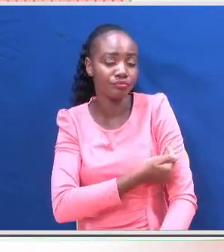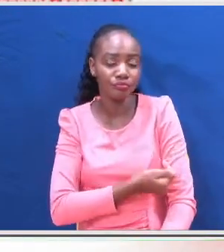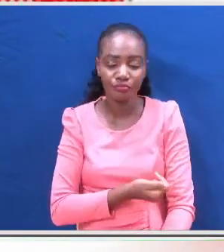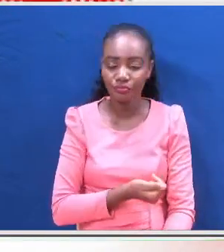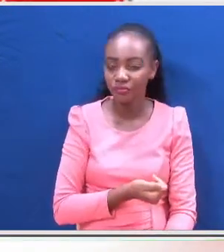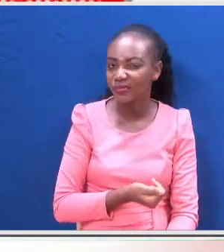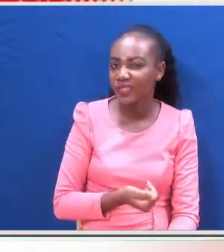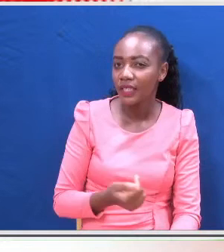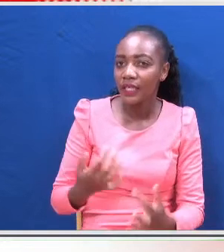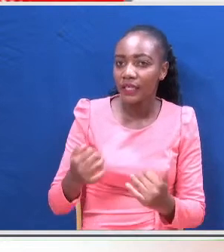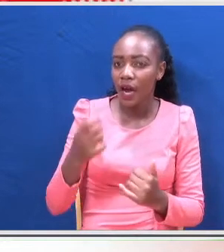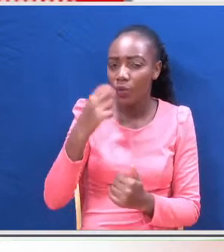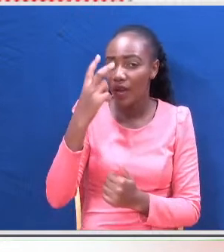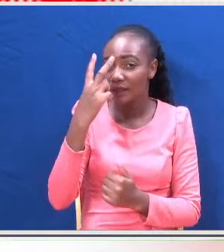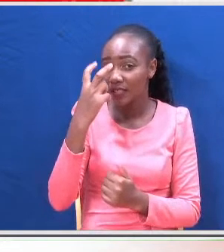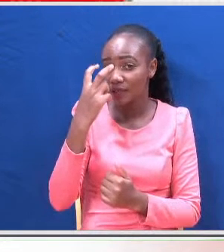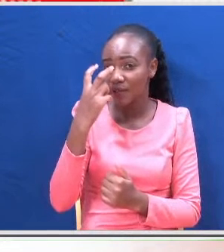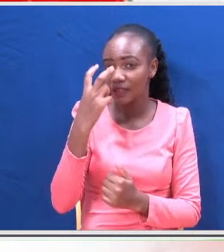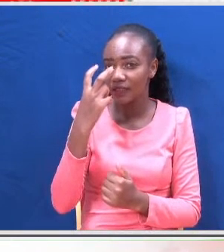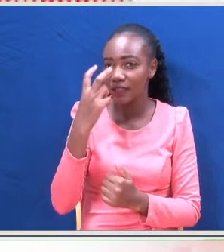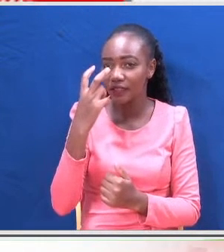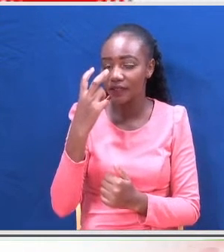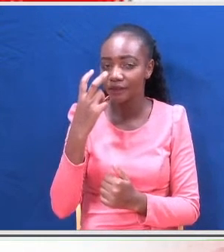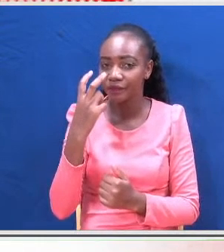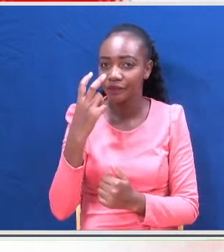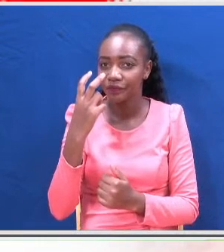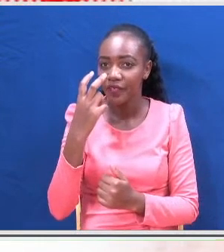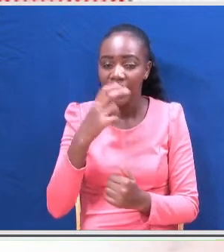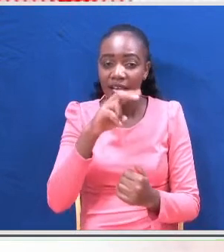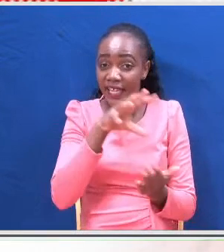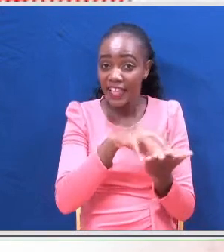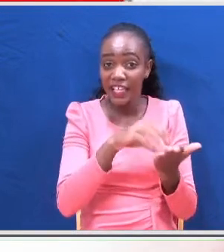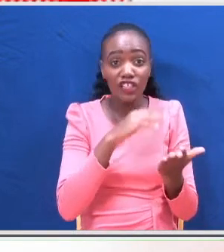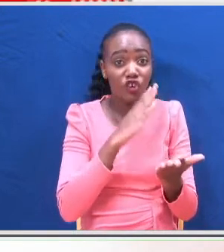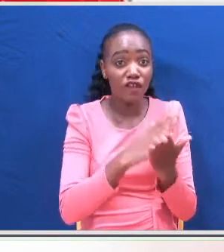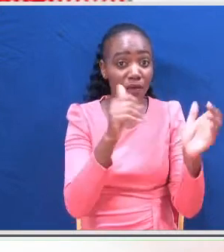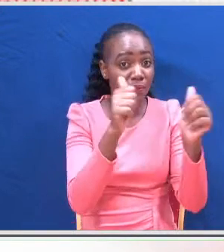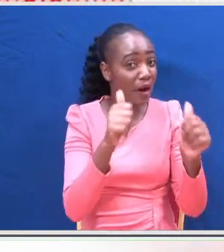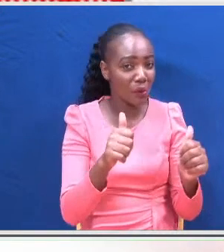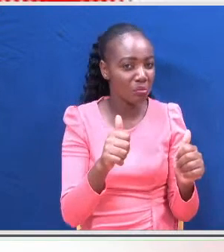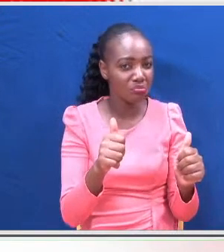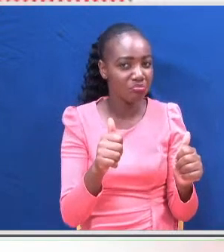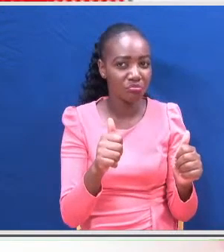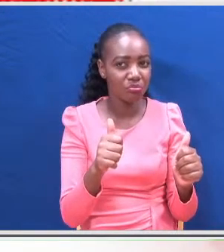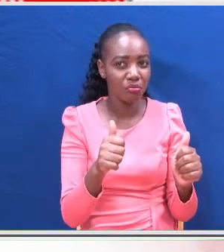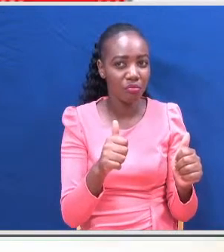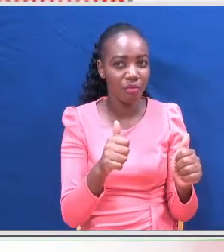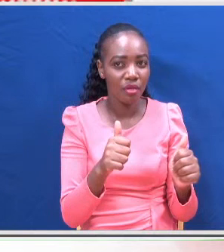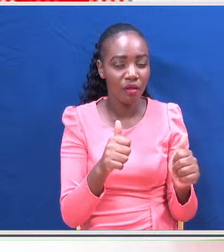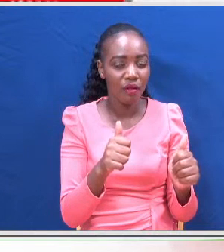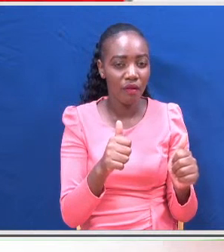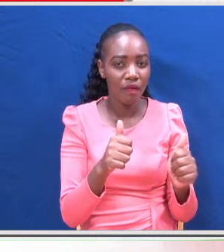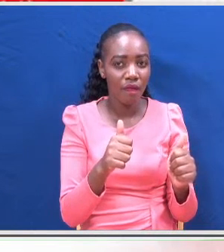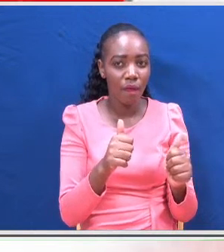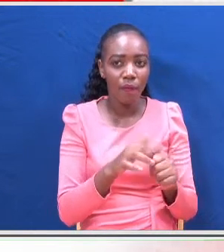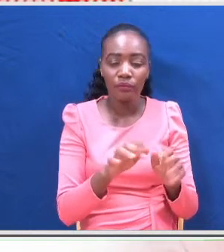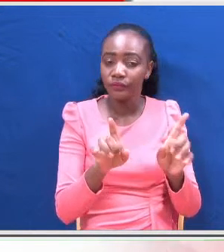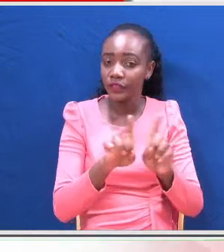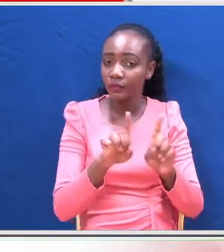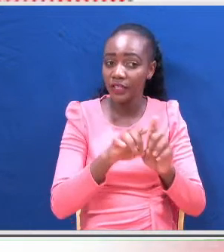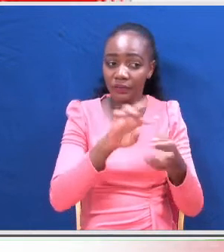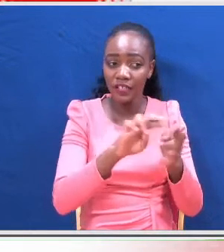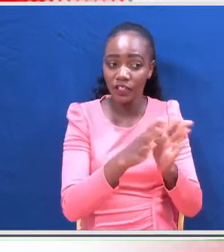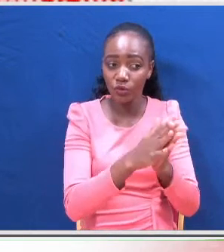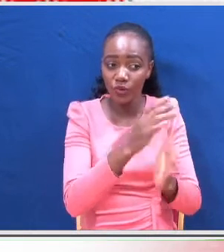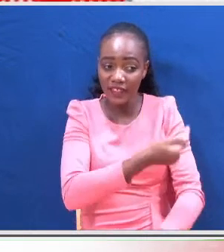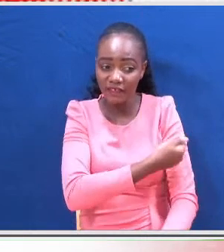are suspected. No case has been confirmed as having been as linked to the vaccine. We